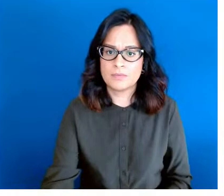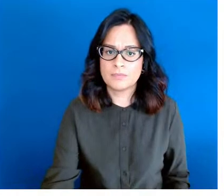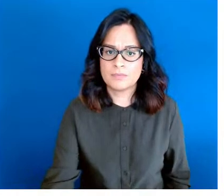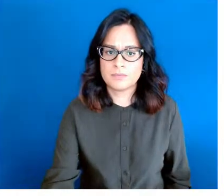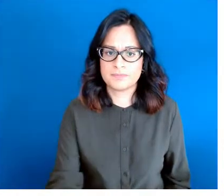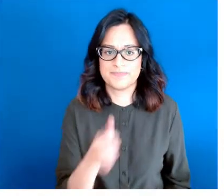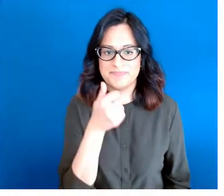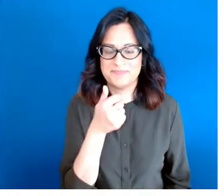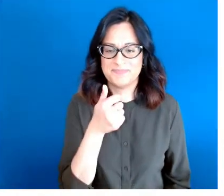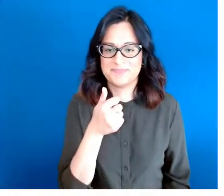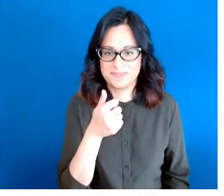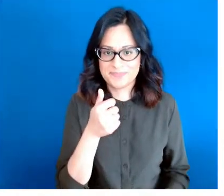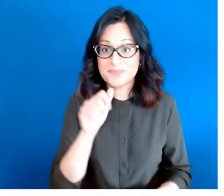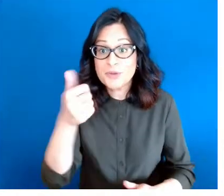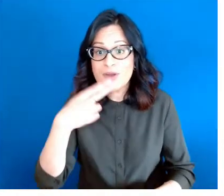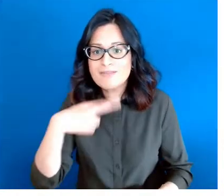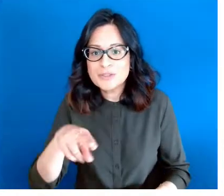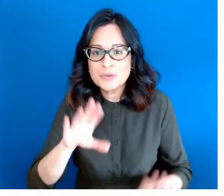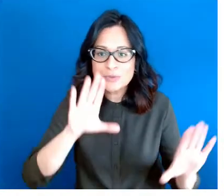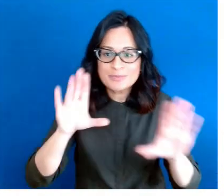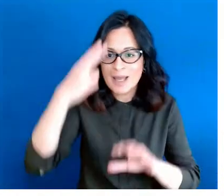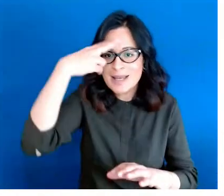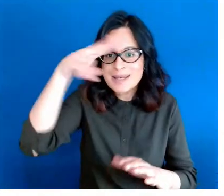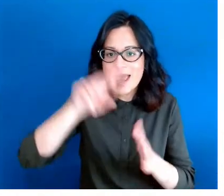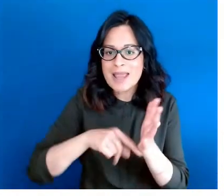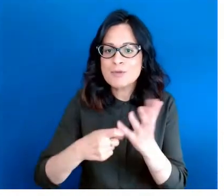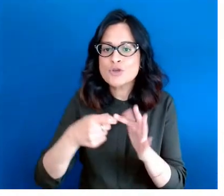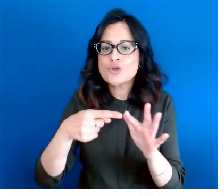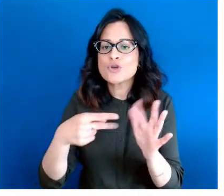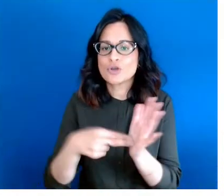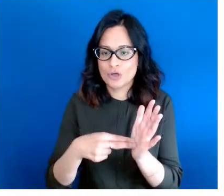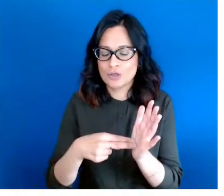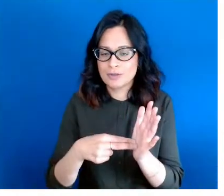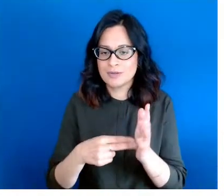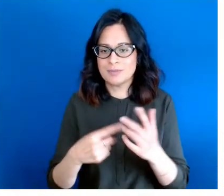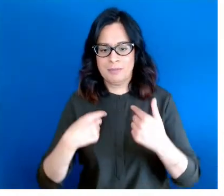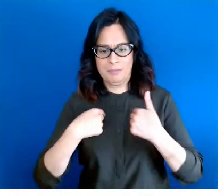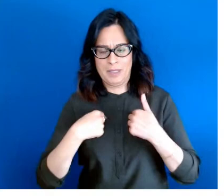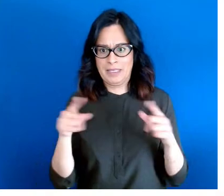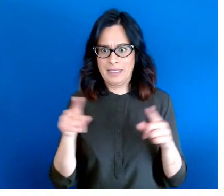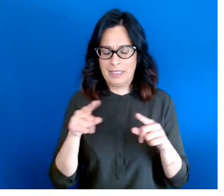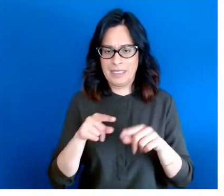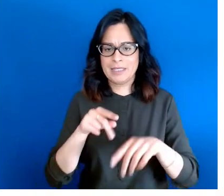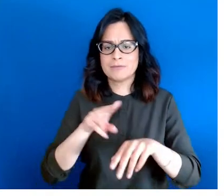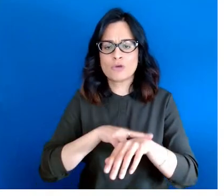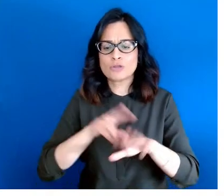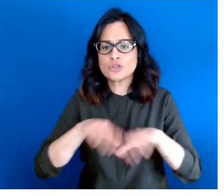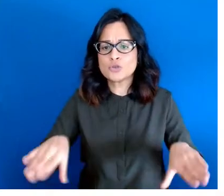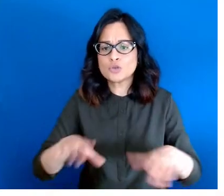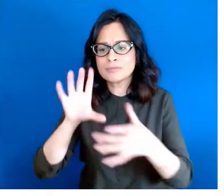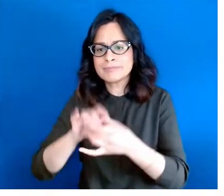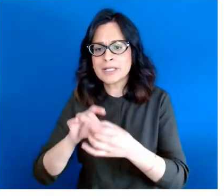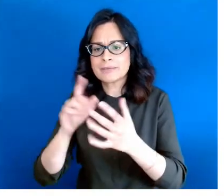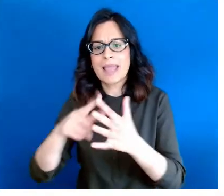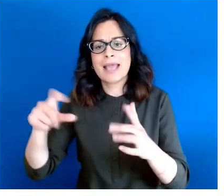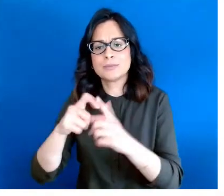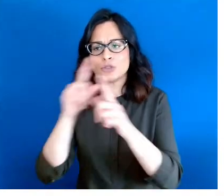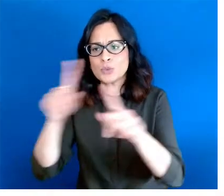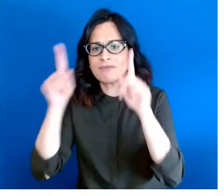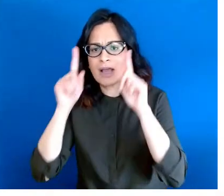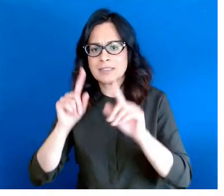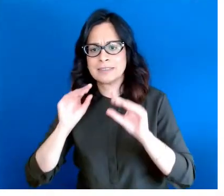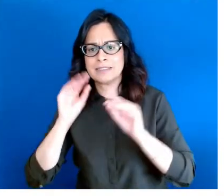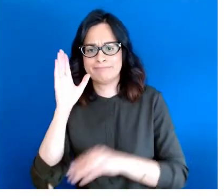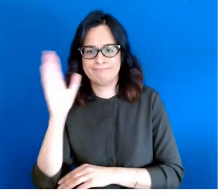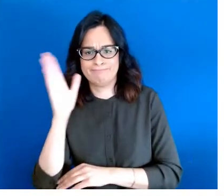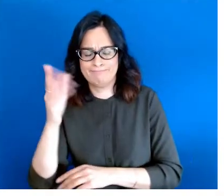Good afternoon. My name is Jürgen Schwarzer. I'm a pediatrician at the University of Edinburgh, and I've been asked to speak to